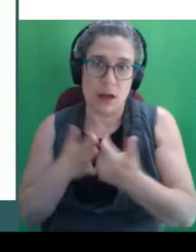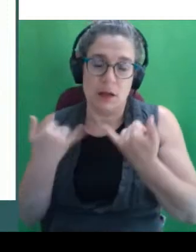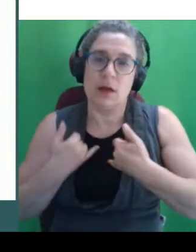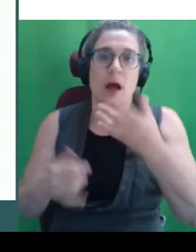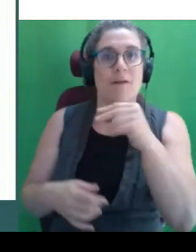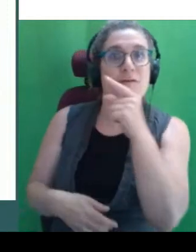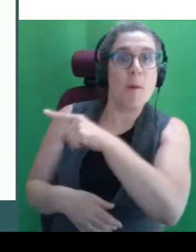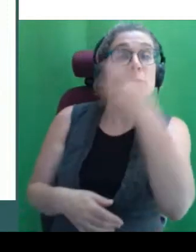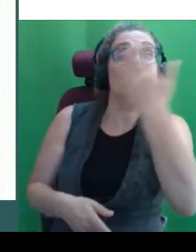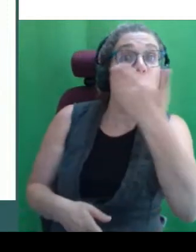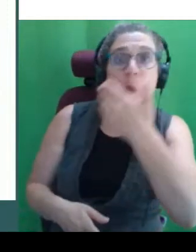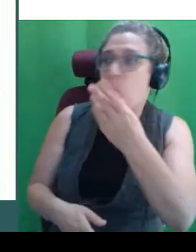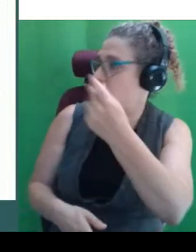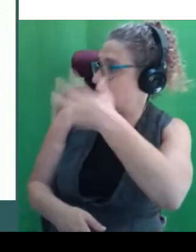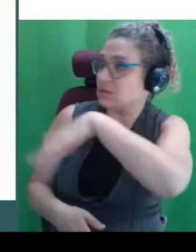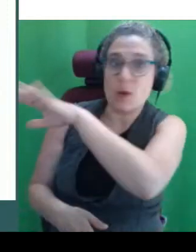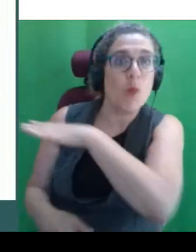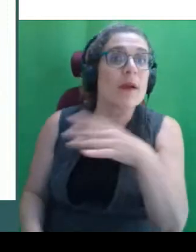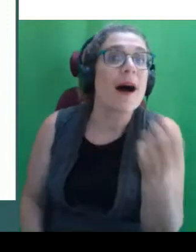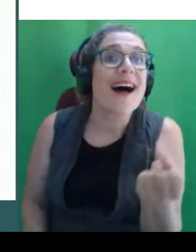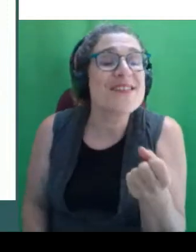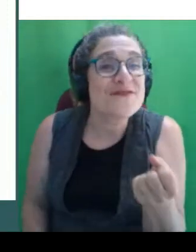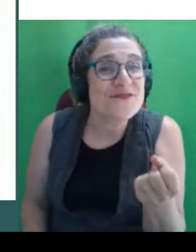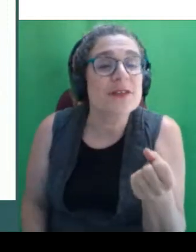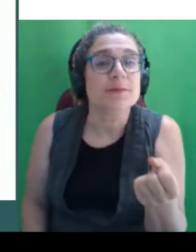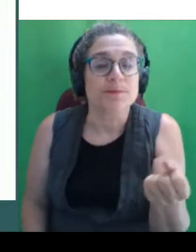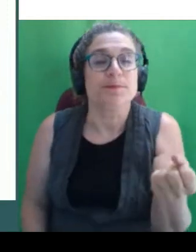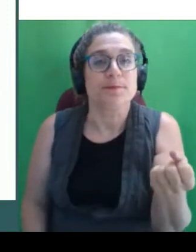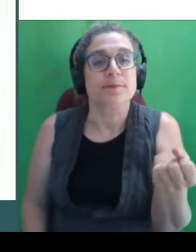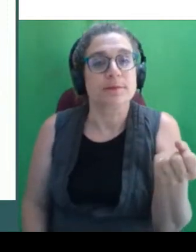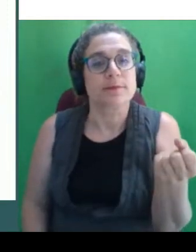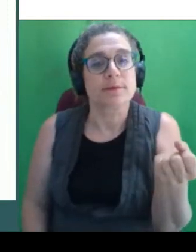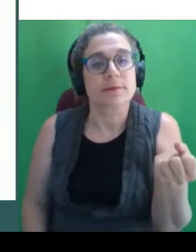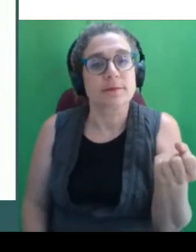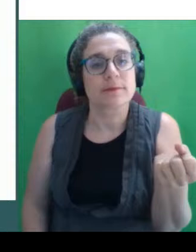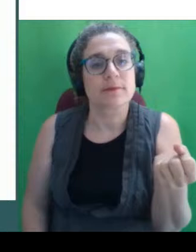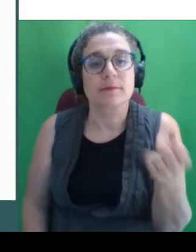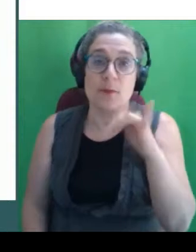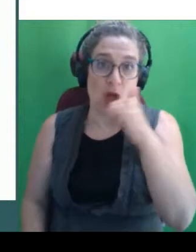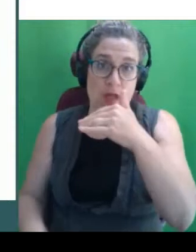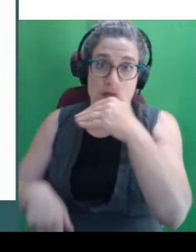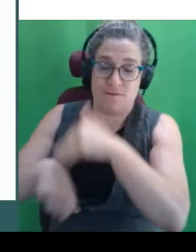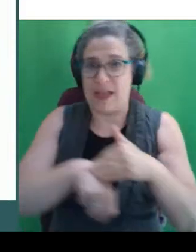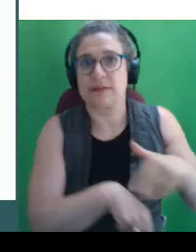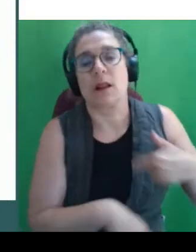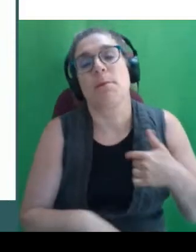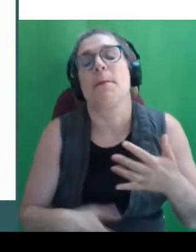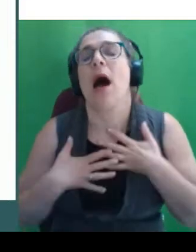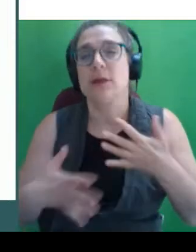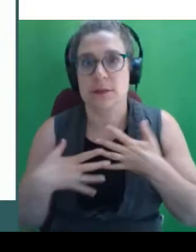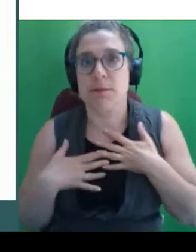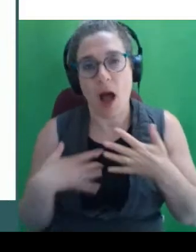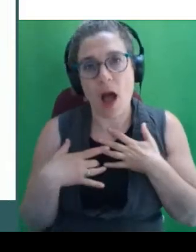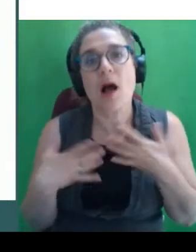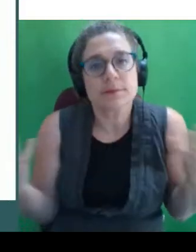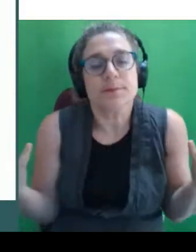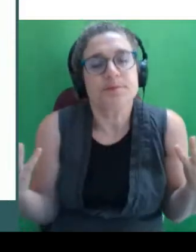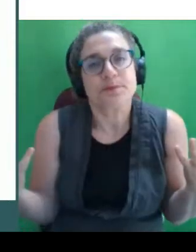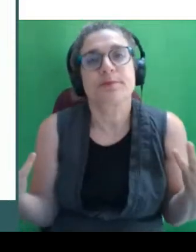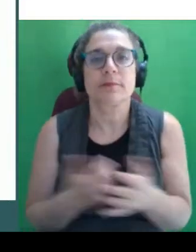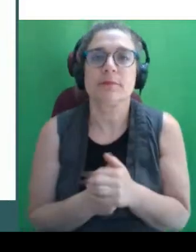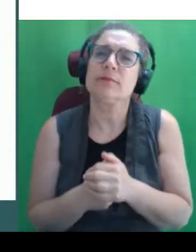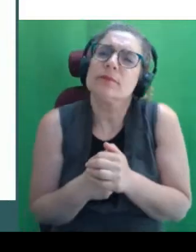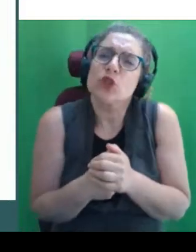having some asthma symptoms, etc. So